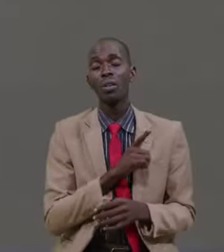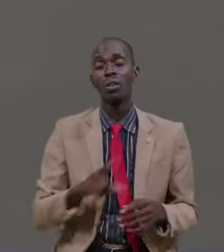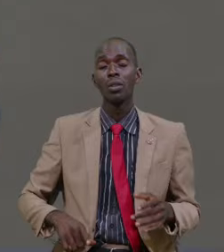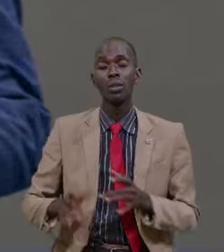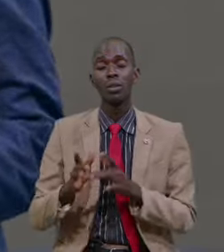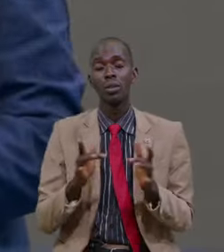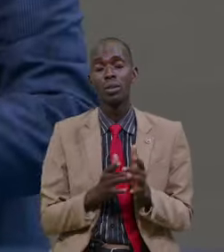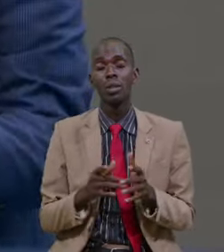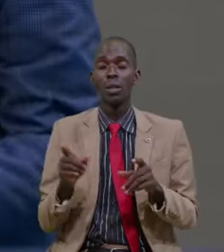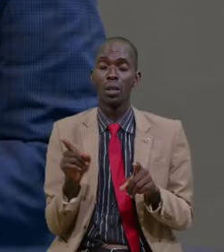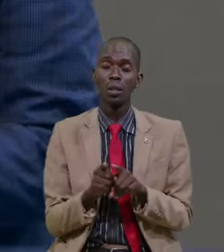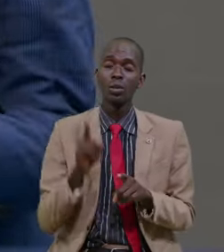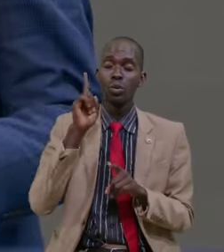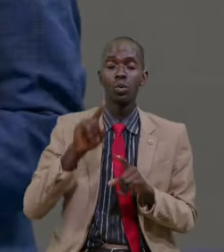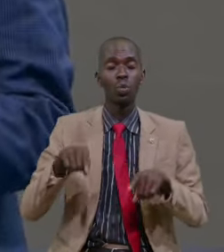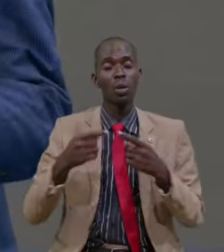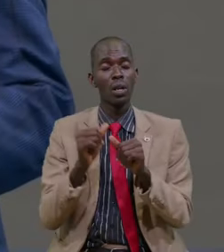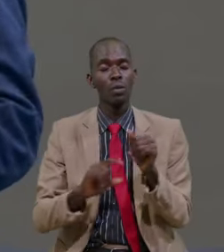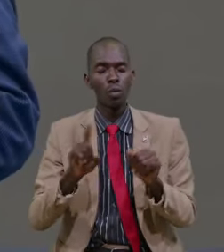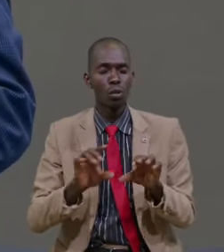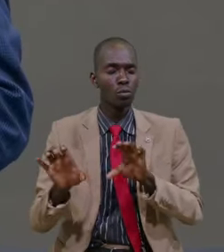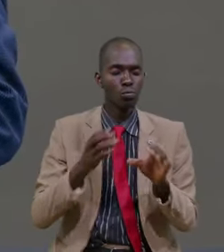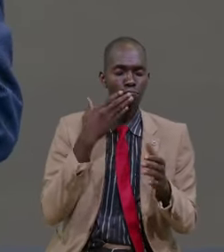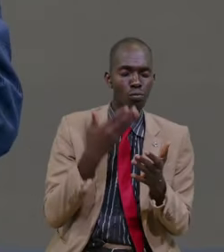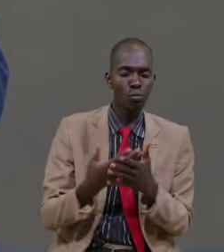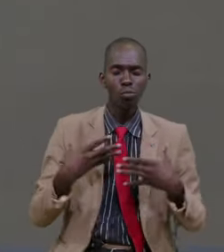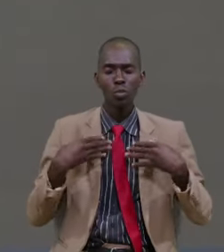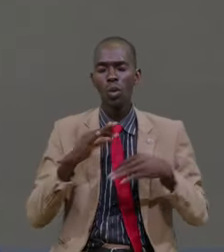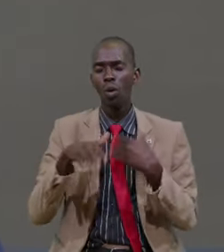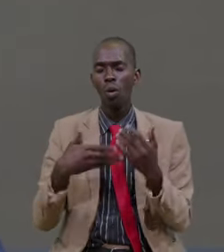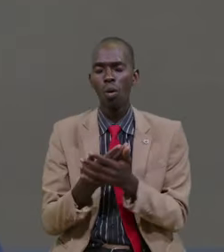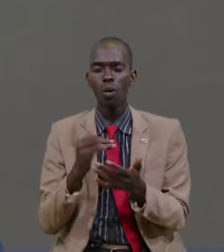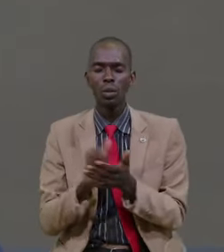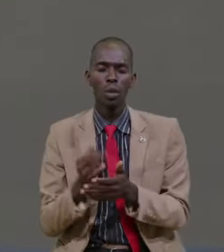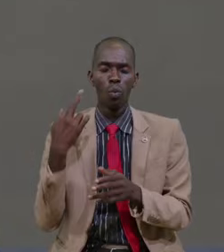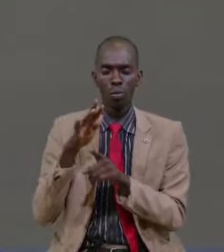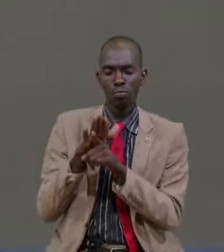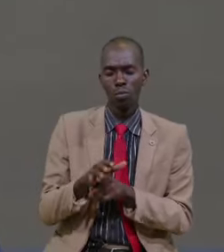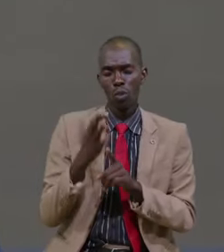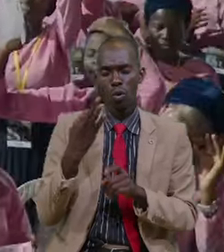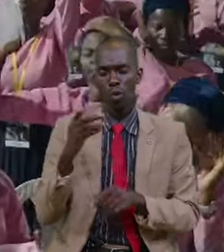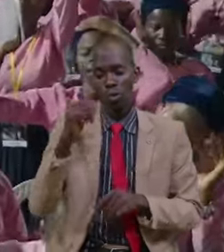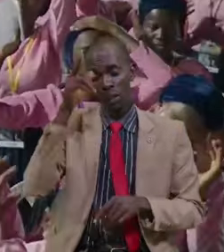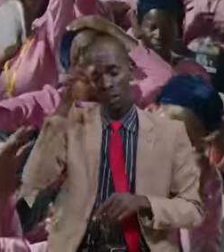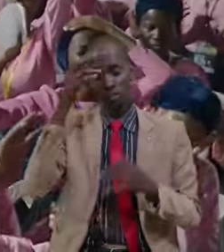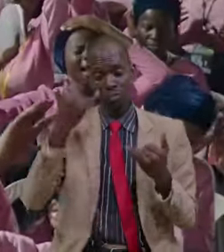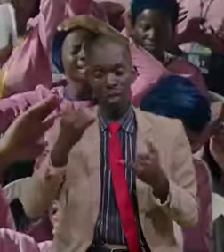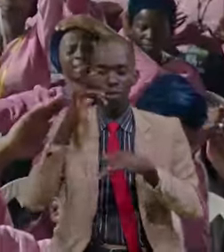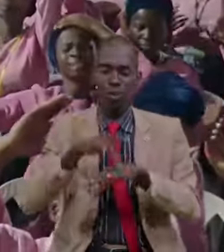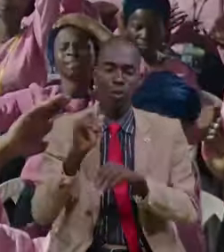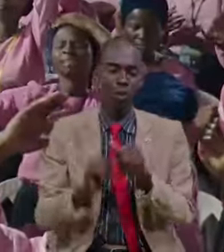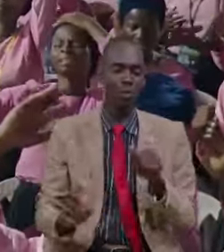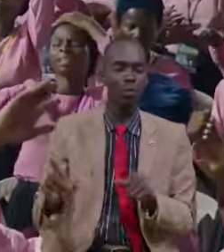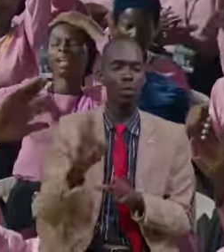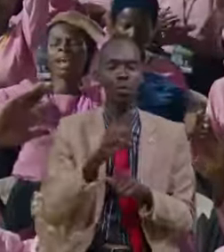went about doing good and healing everyone that was oppressed of the devil, touch everyone.